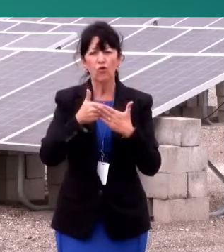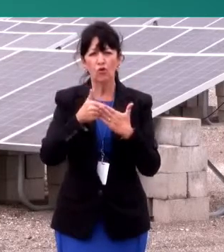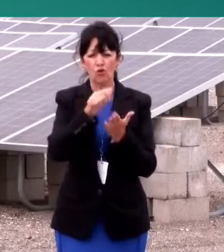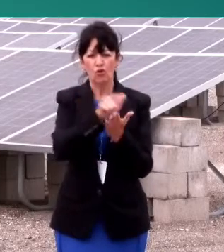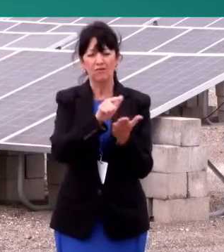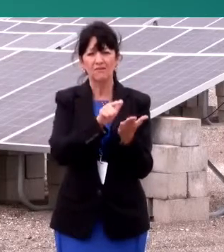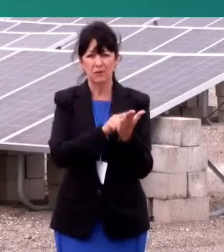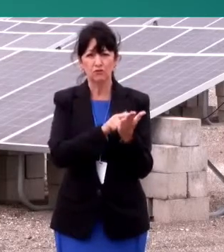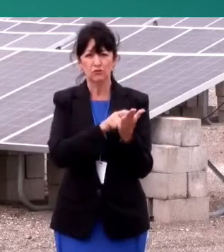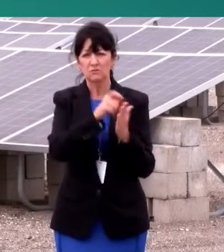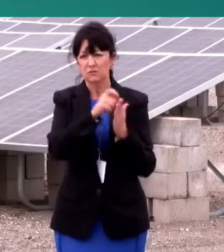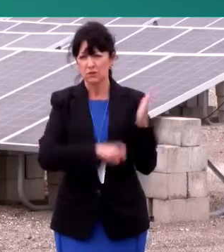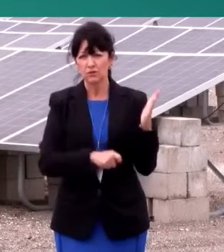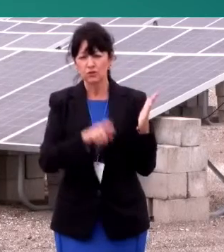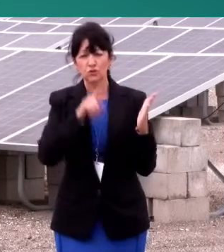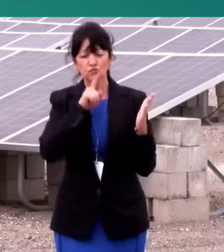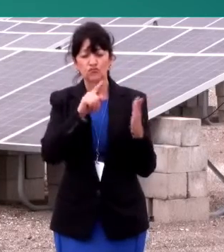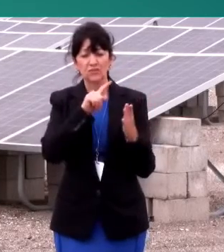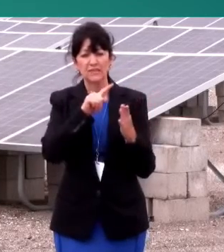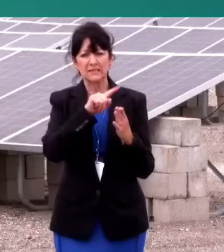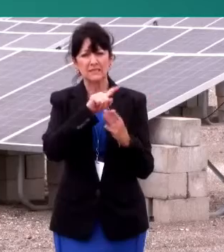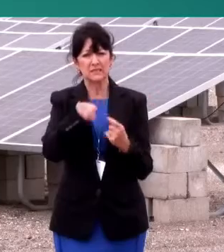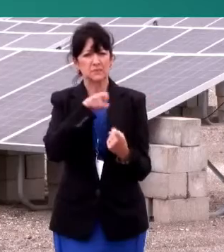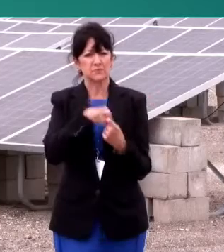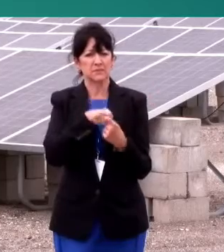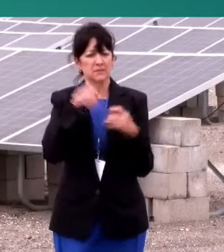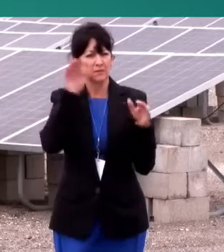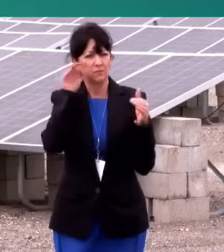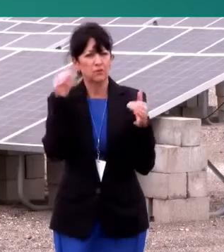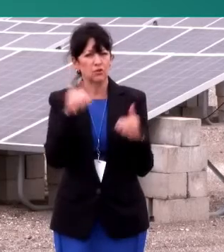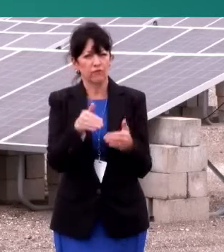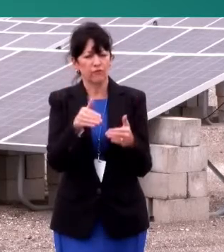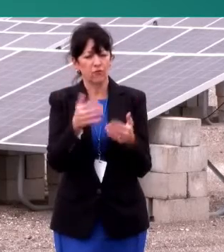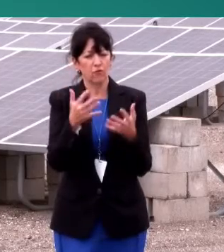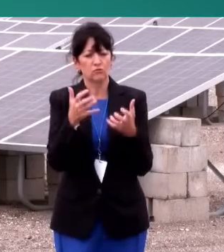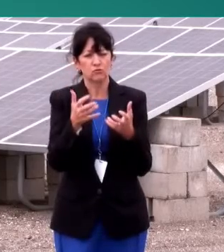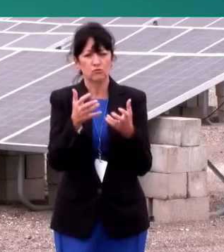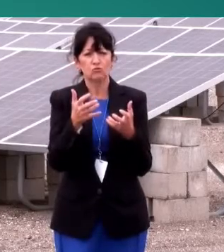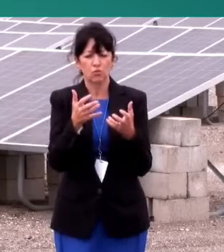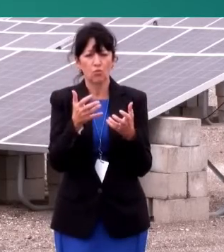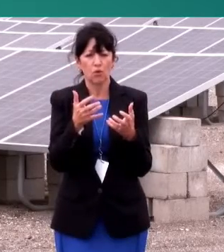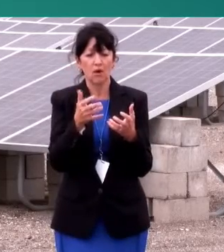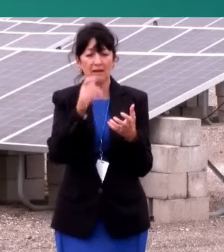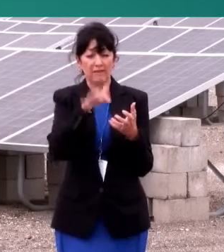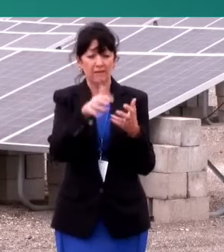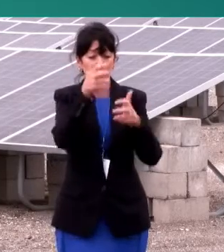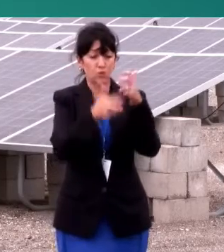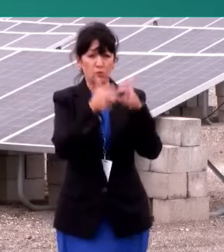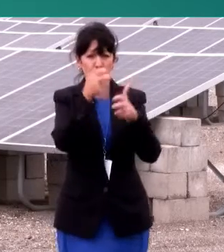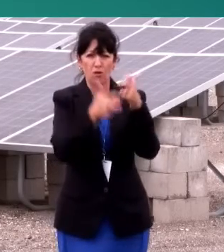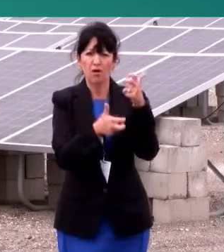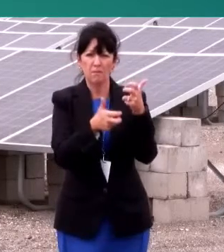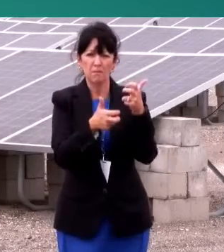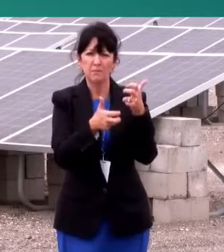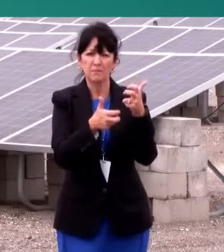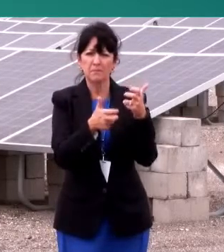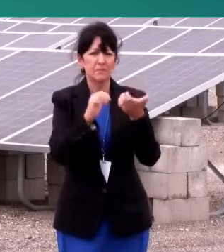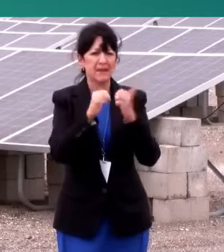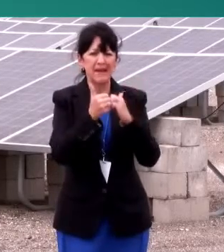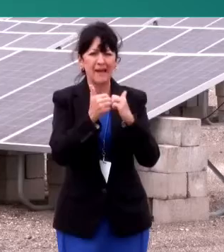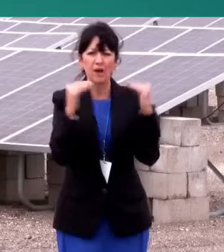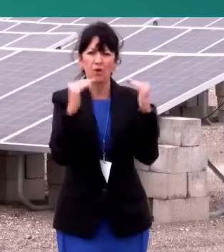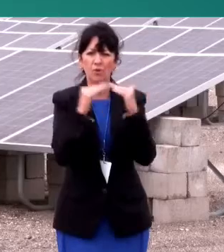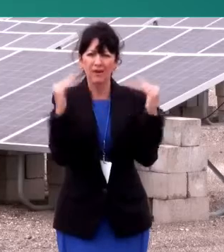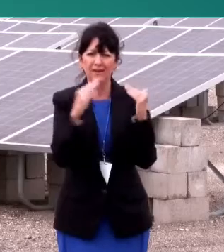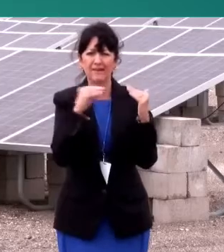today was specifically focused on solving the very major issue of bringing equity into access for